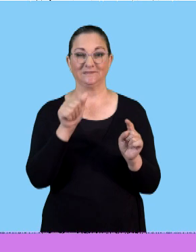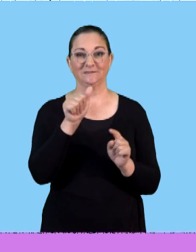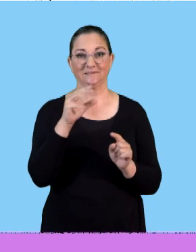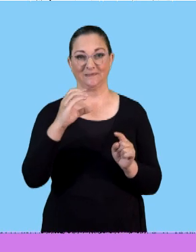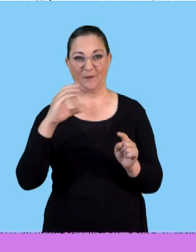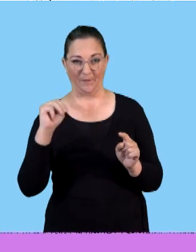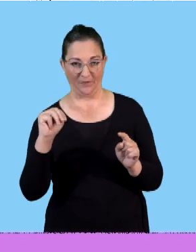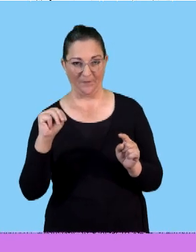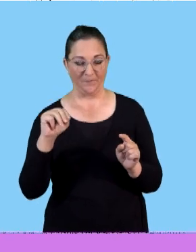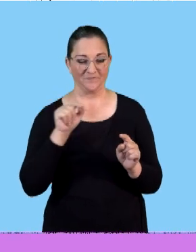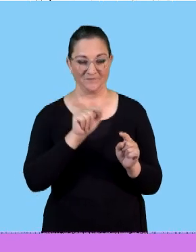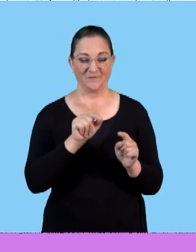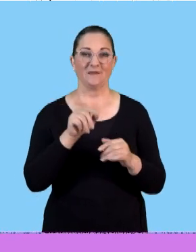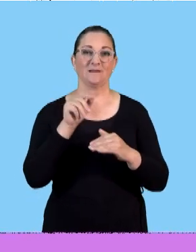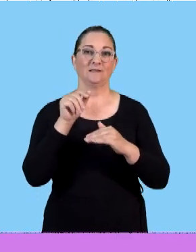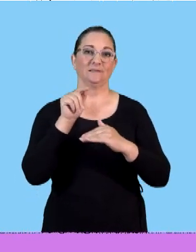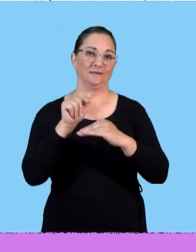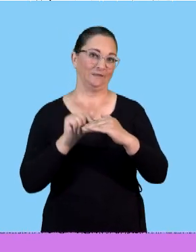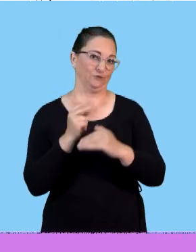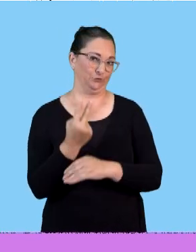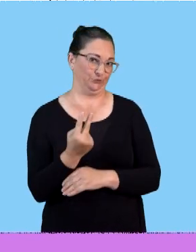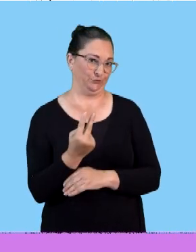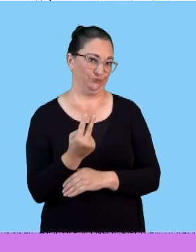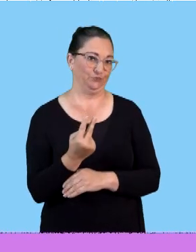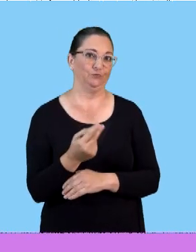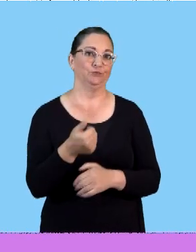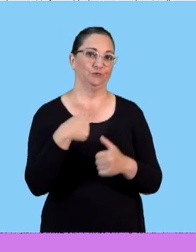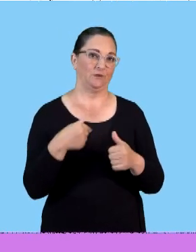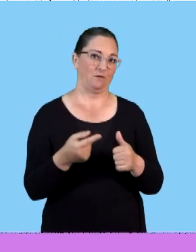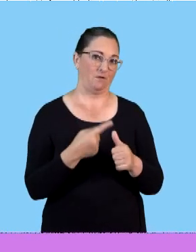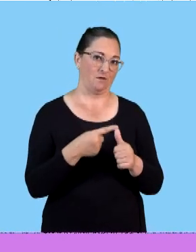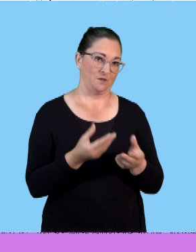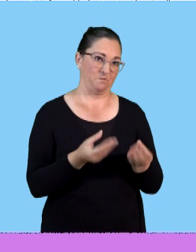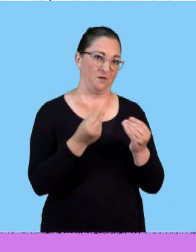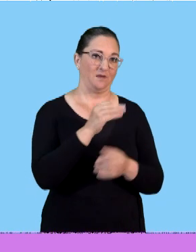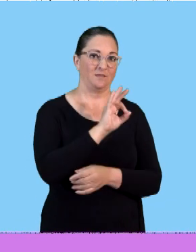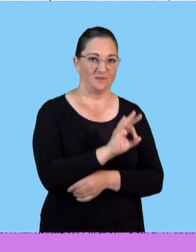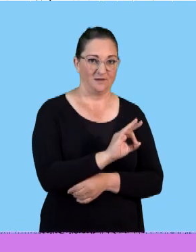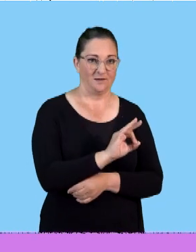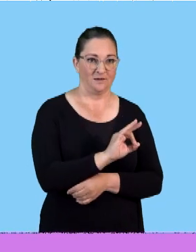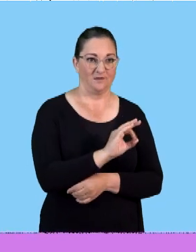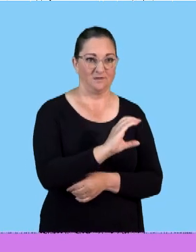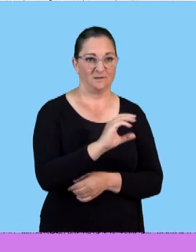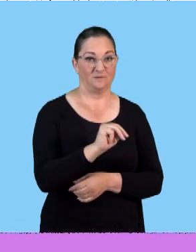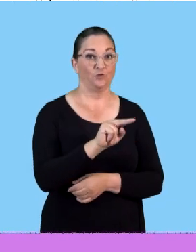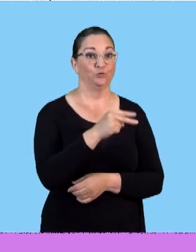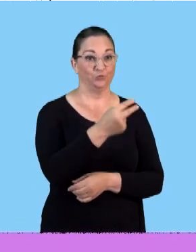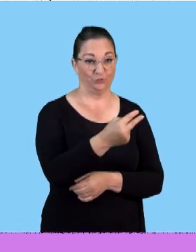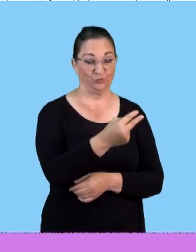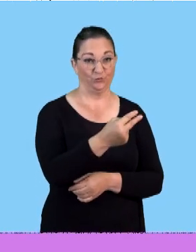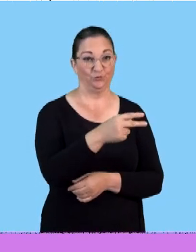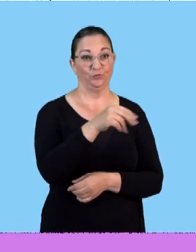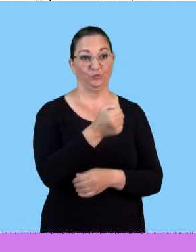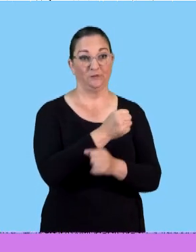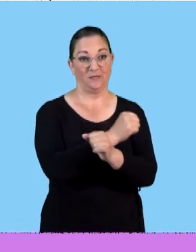the diameter is 6 centimeters. I divided 6 by 2, got 3 as my radius. I squared